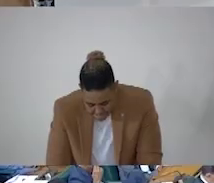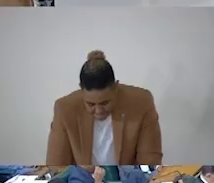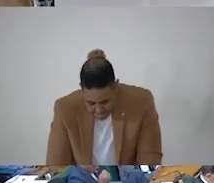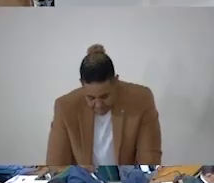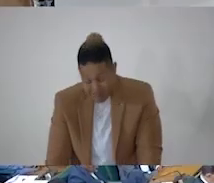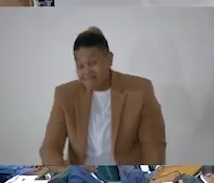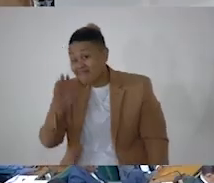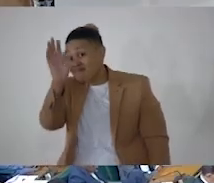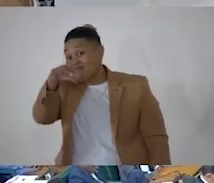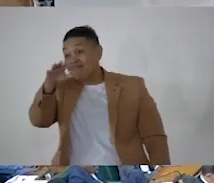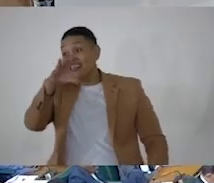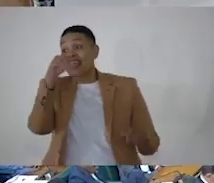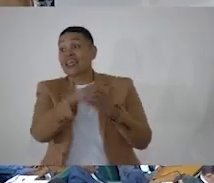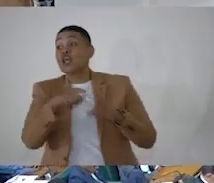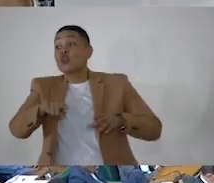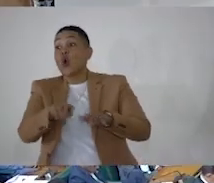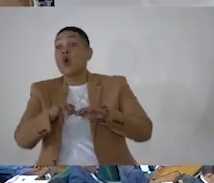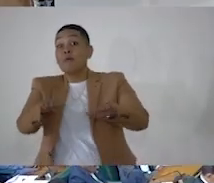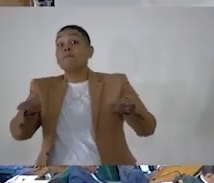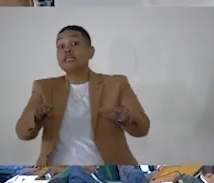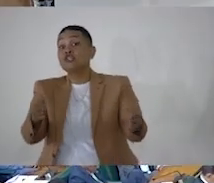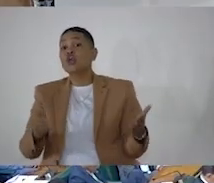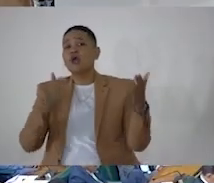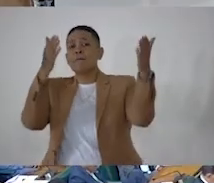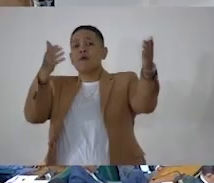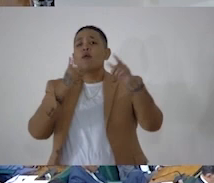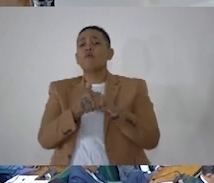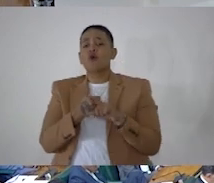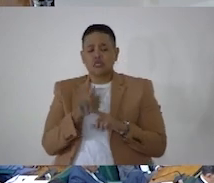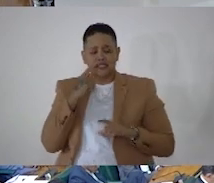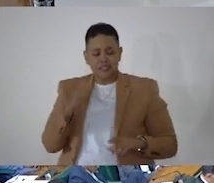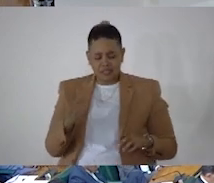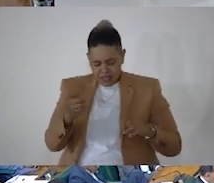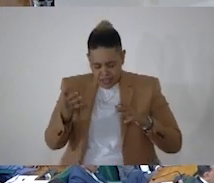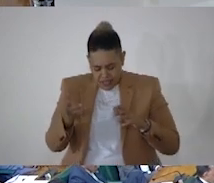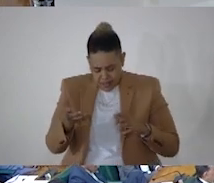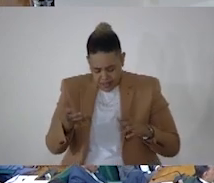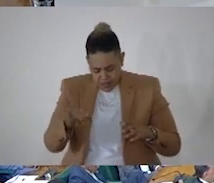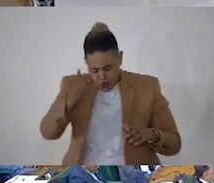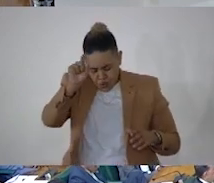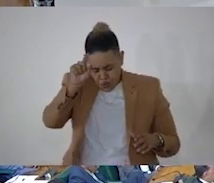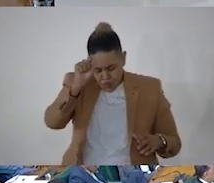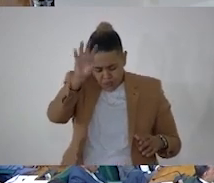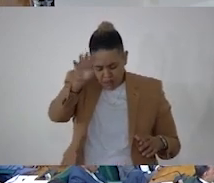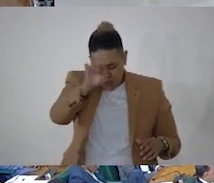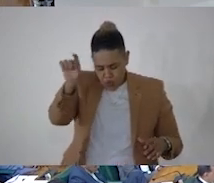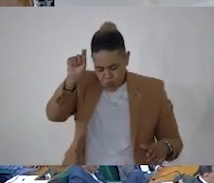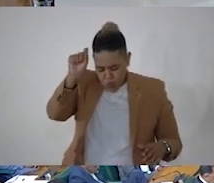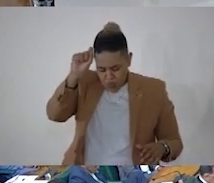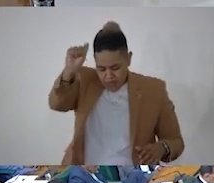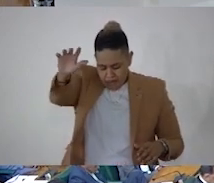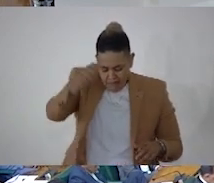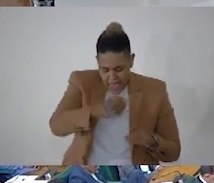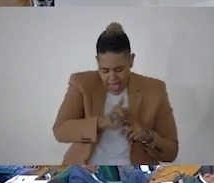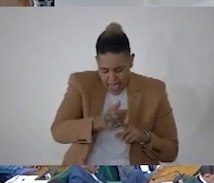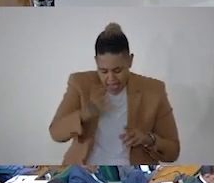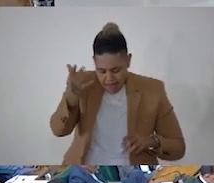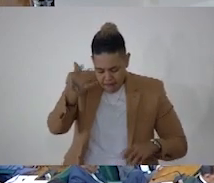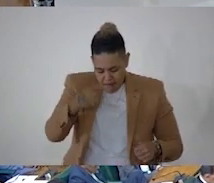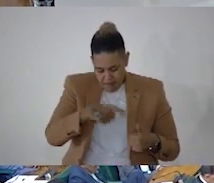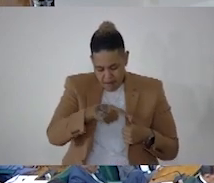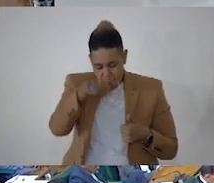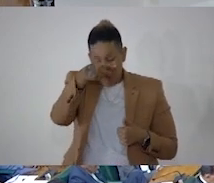Among those beaches proposed for enhancement in 2024-25, are